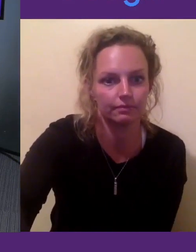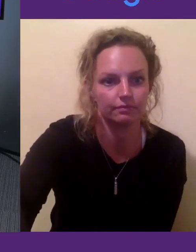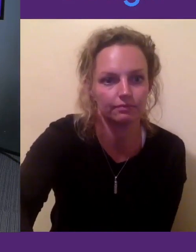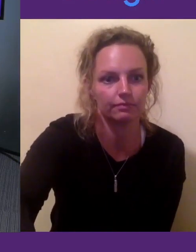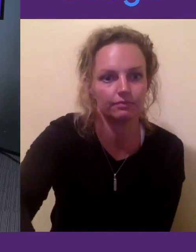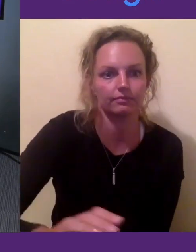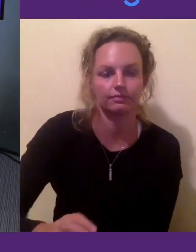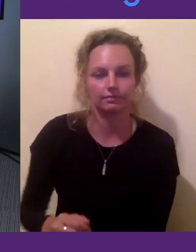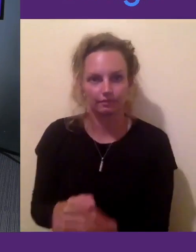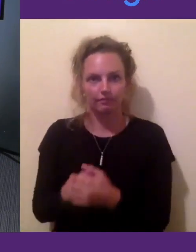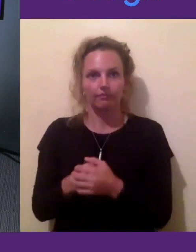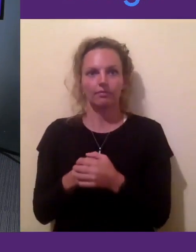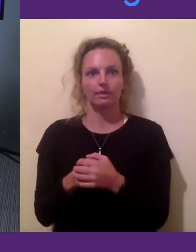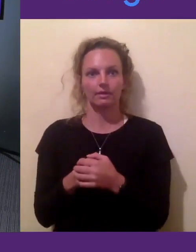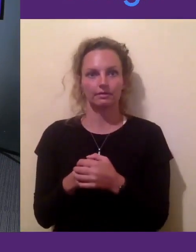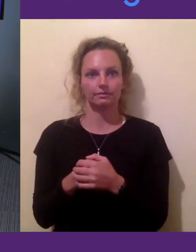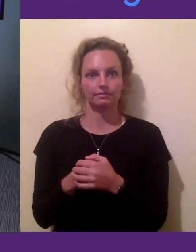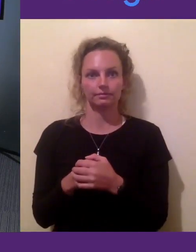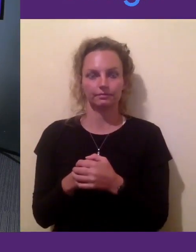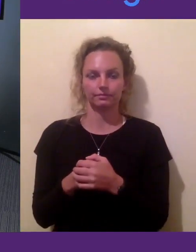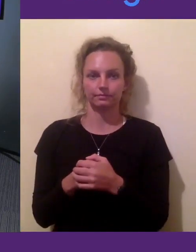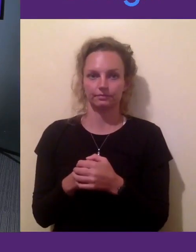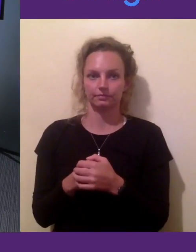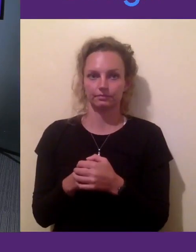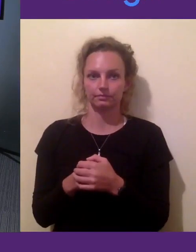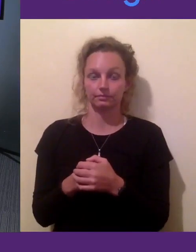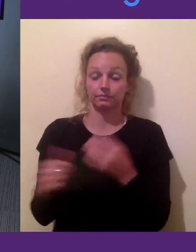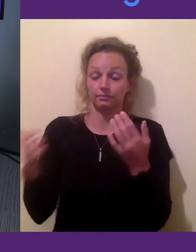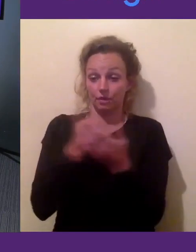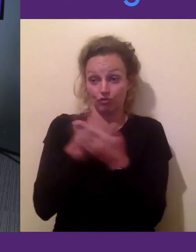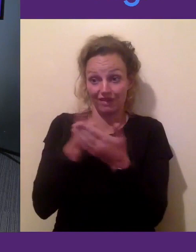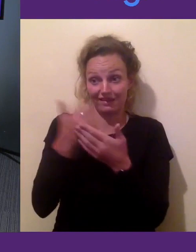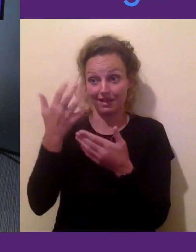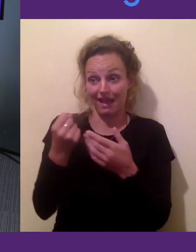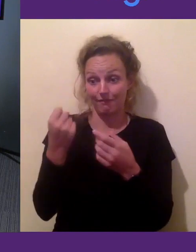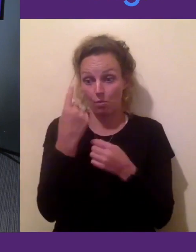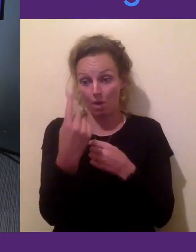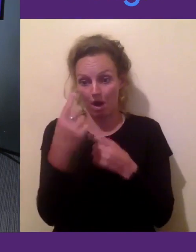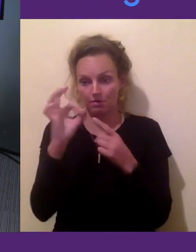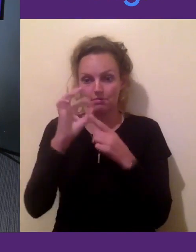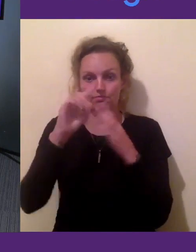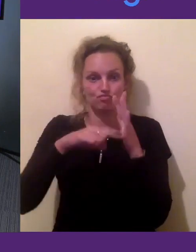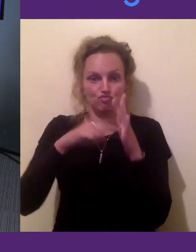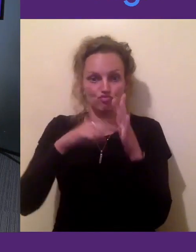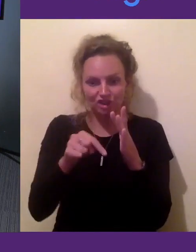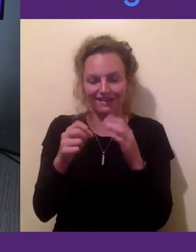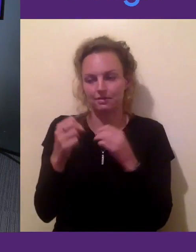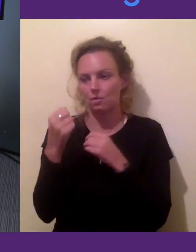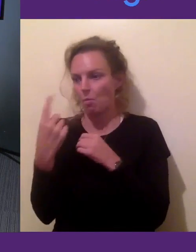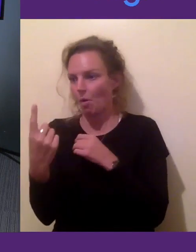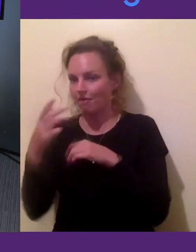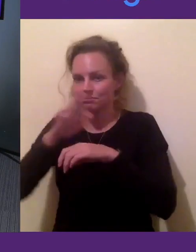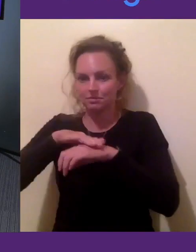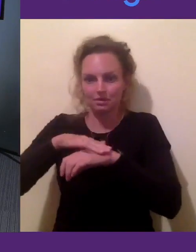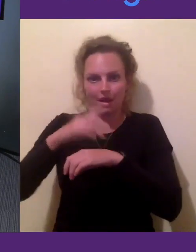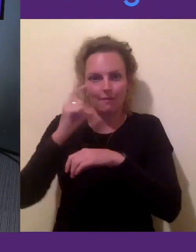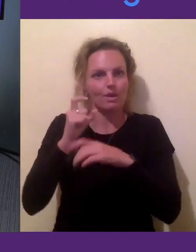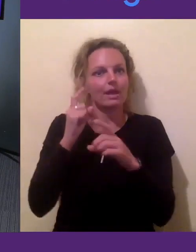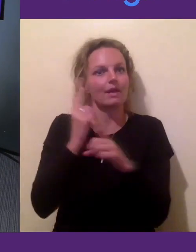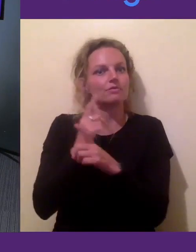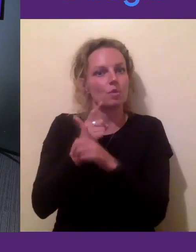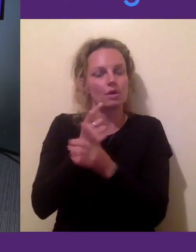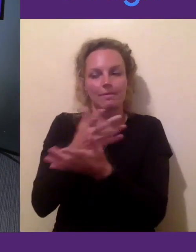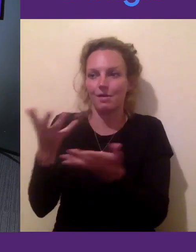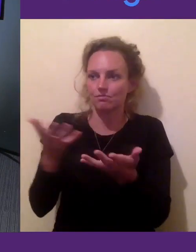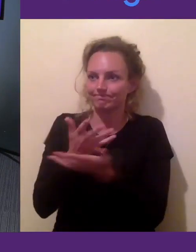or just won the ability to talk about accessibility in the boardroom, showing people having